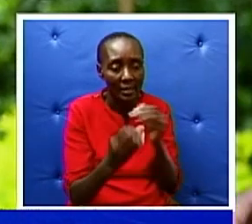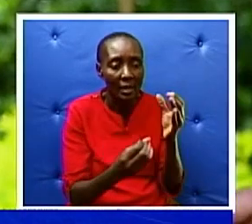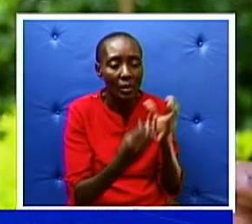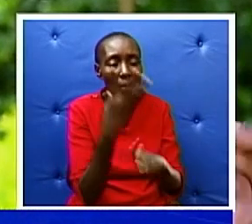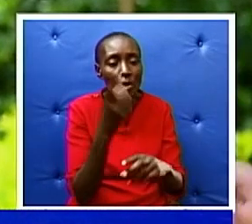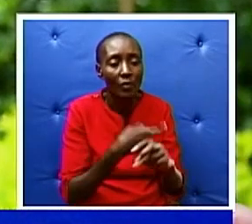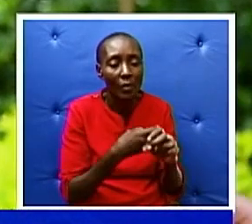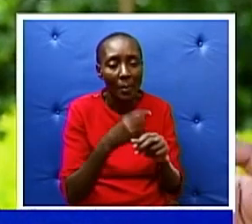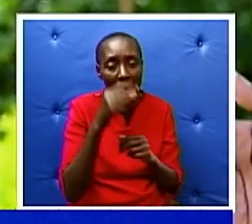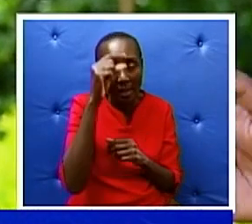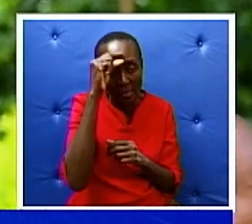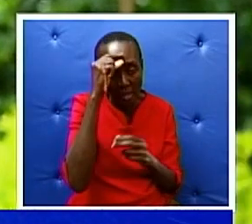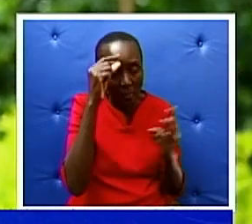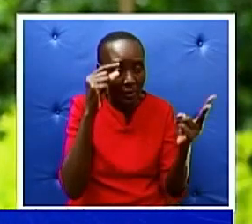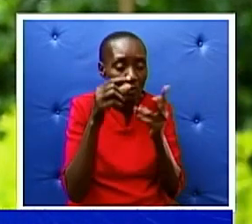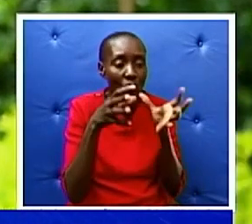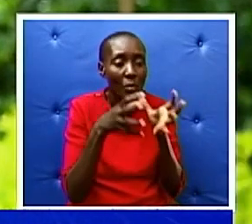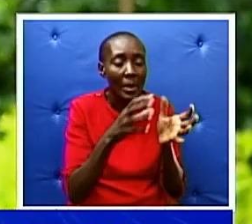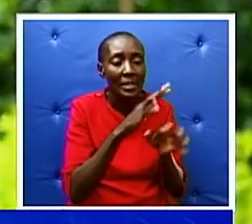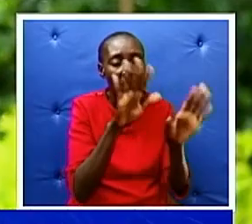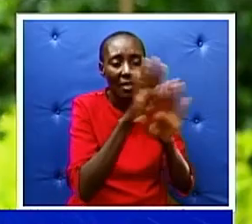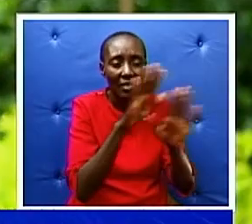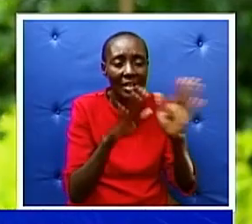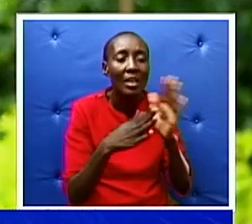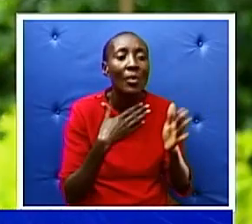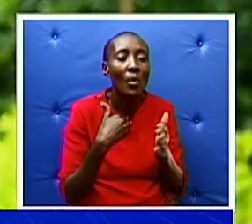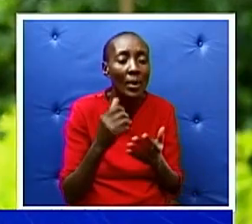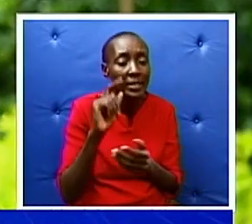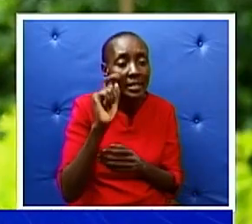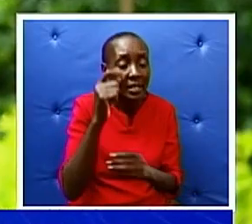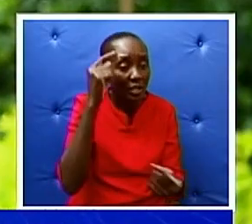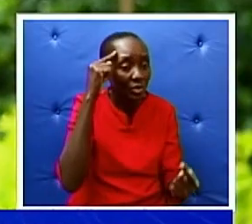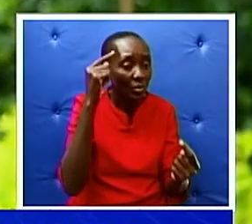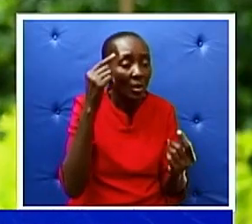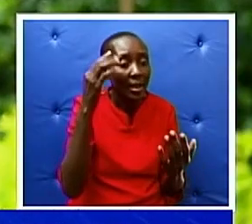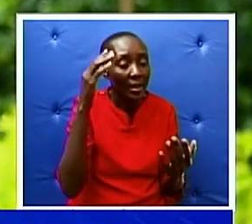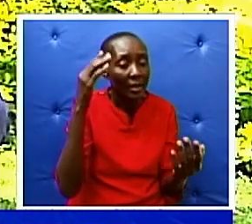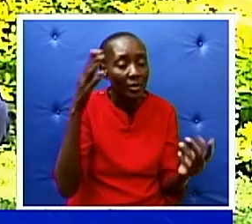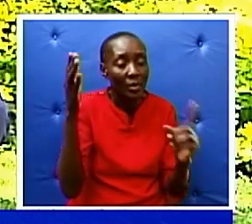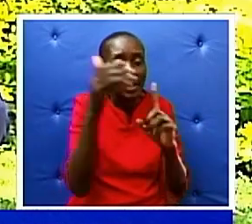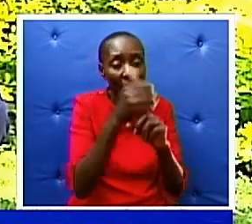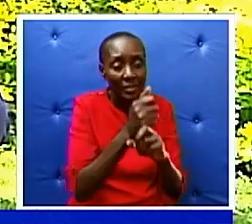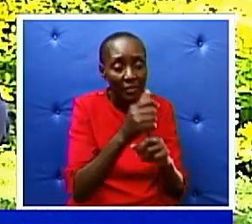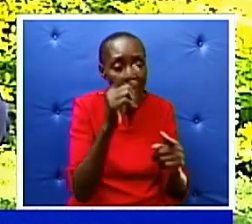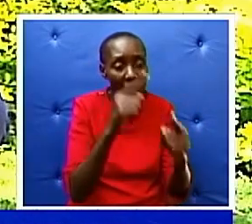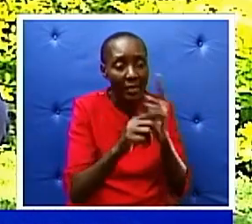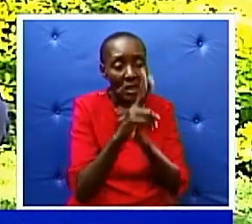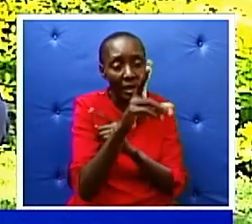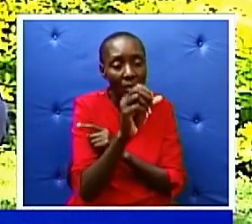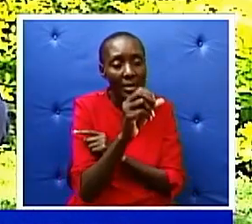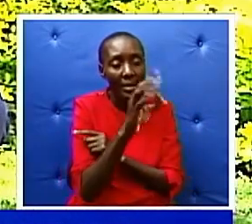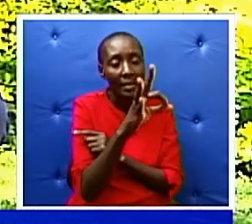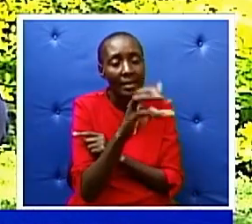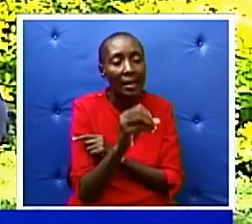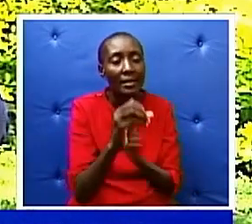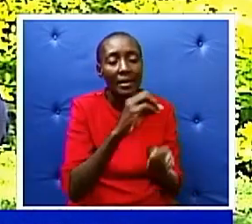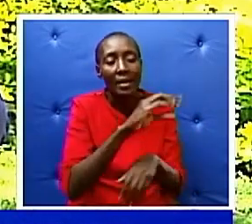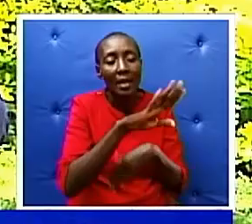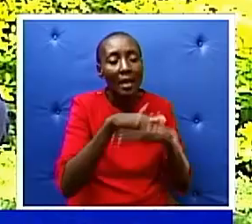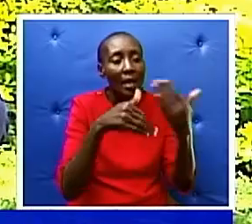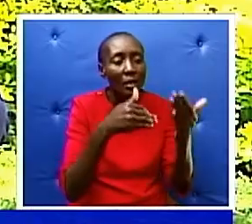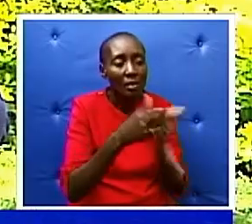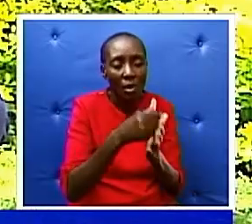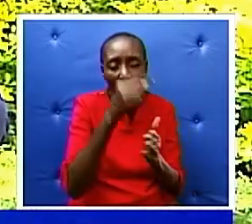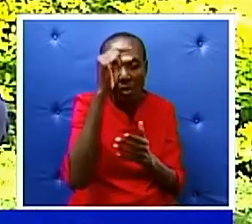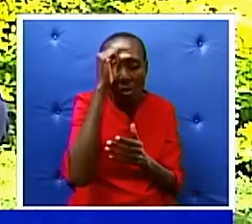Kenya to have achieved by 2030. And all the government regimes had to at least abide by that, because that